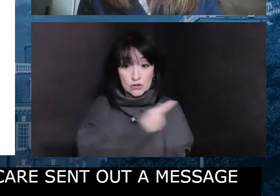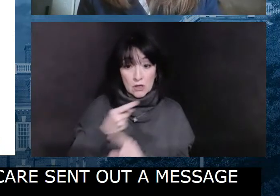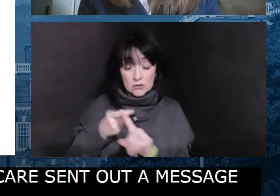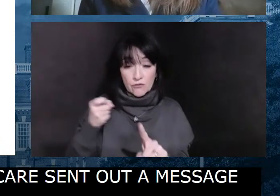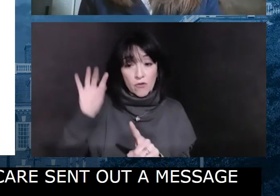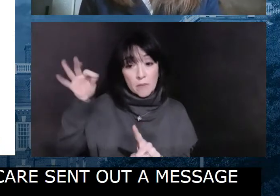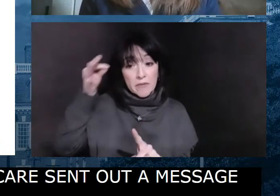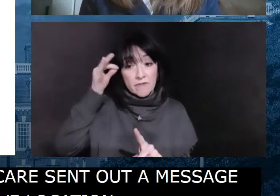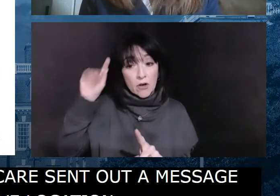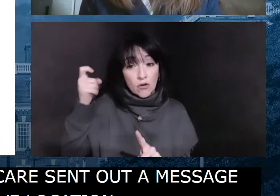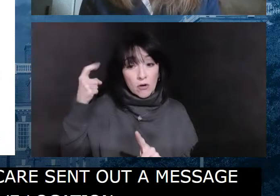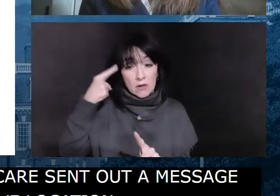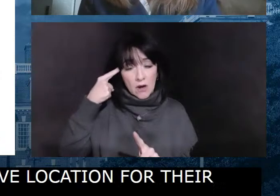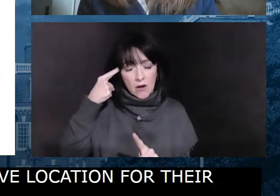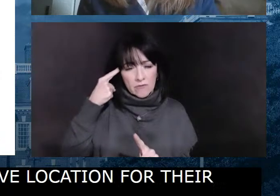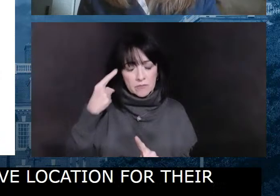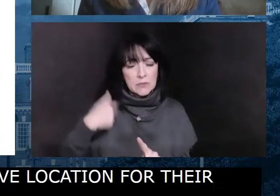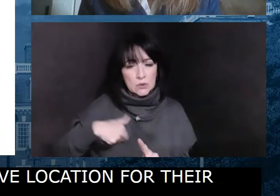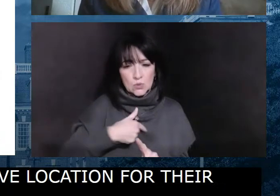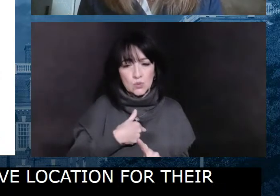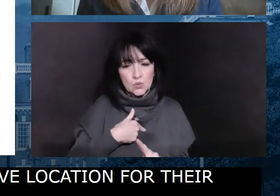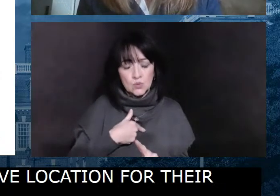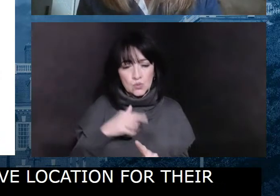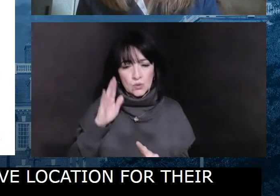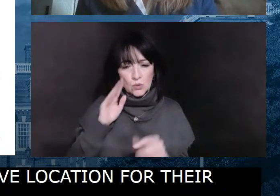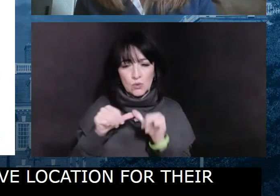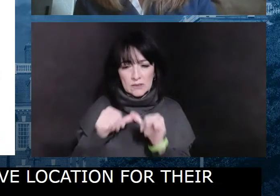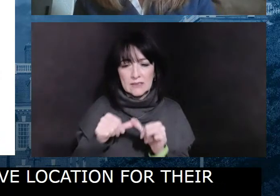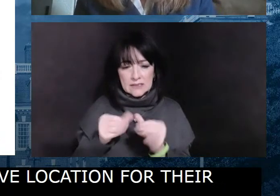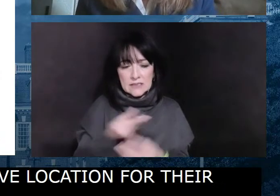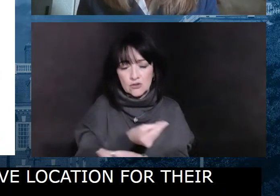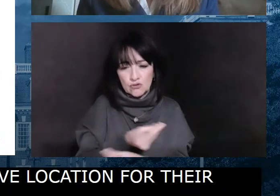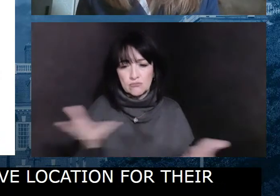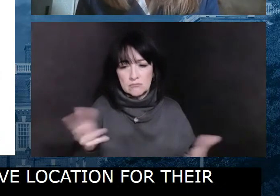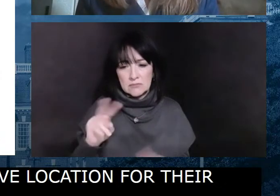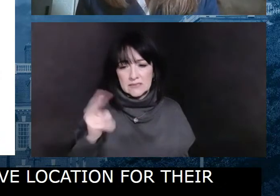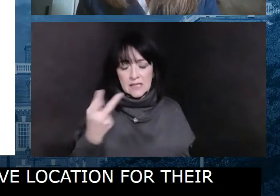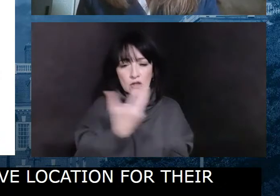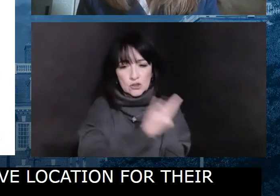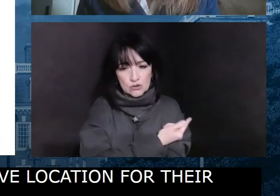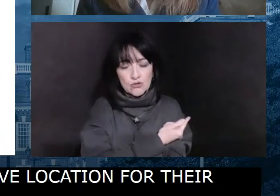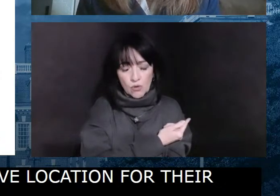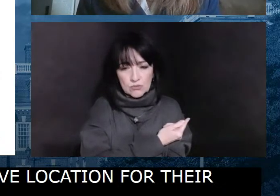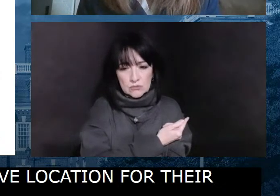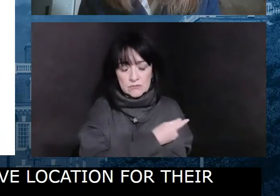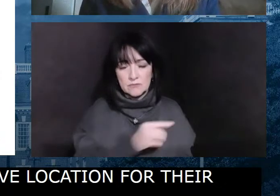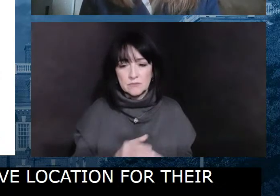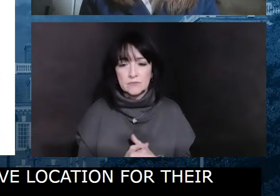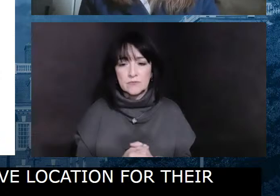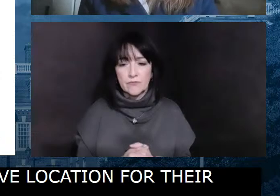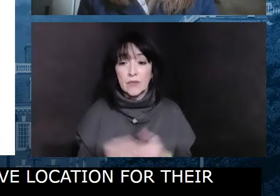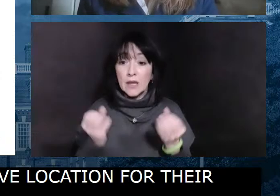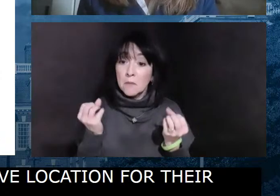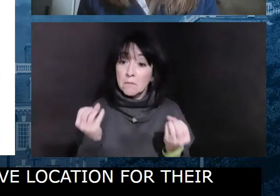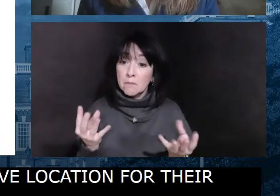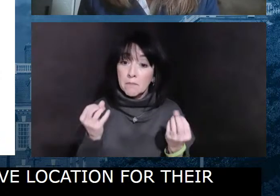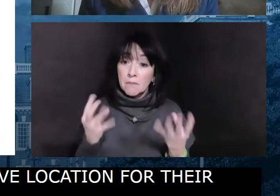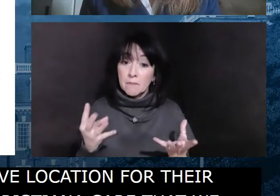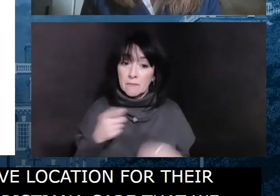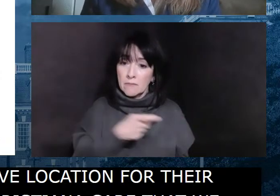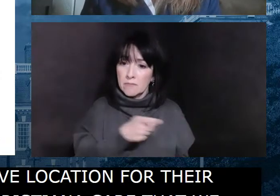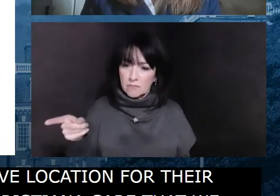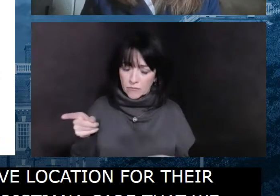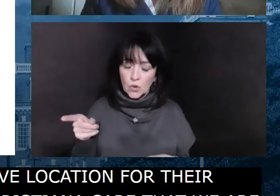we are and will continue to provide second doses to them. And so many of you may have seen that they have